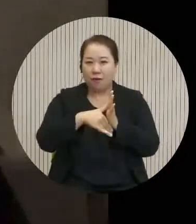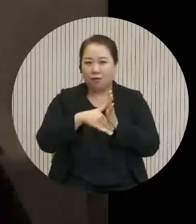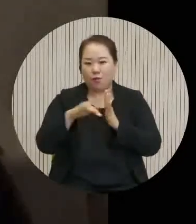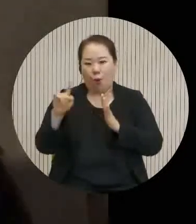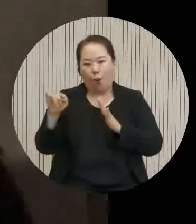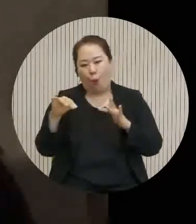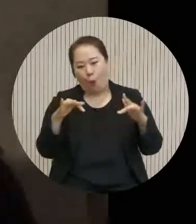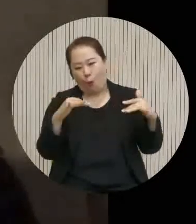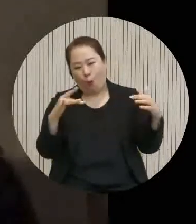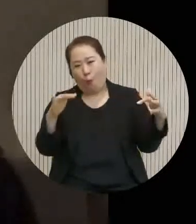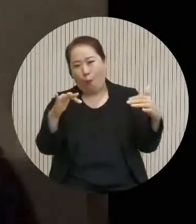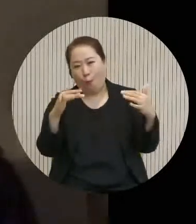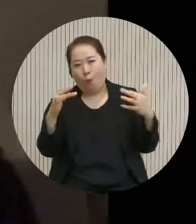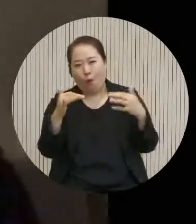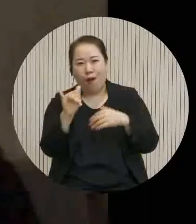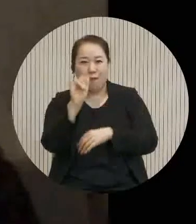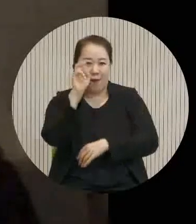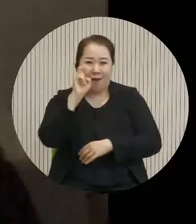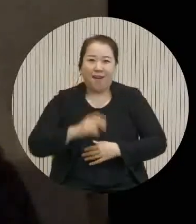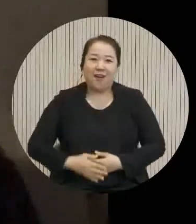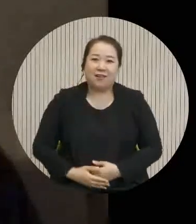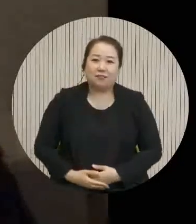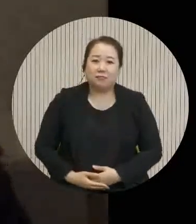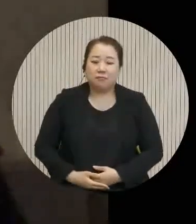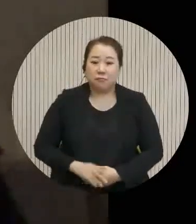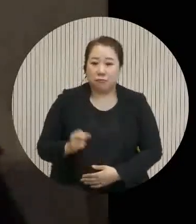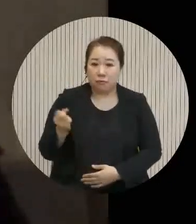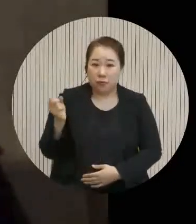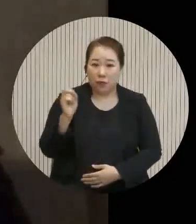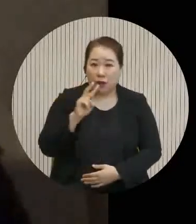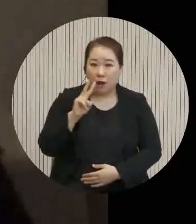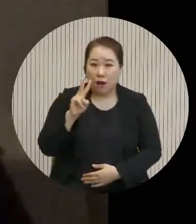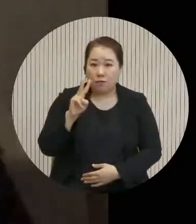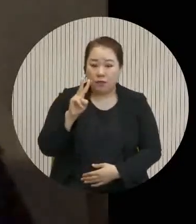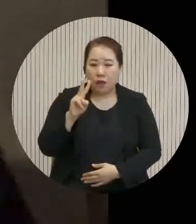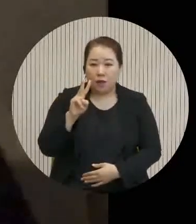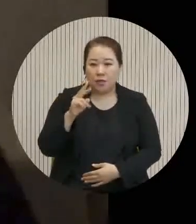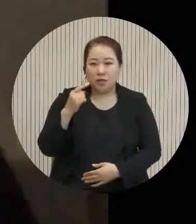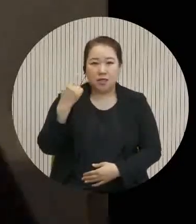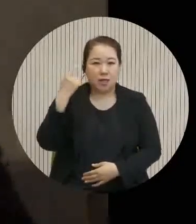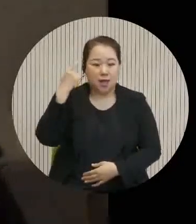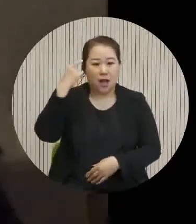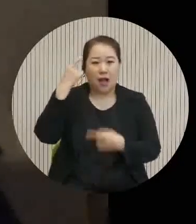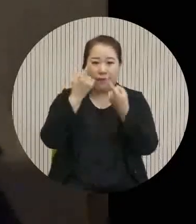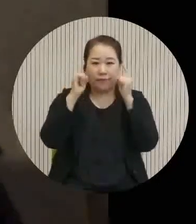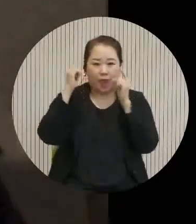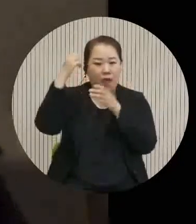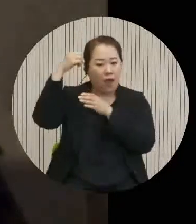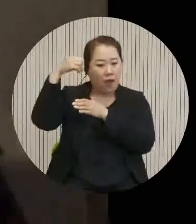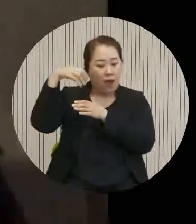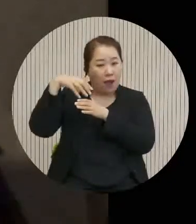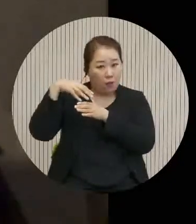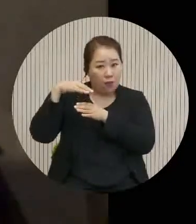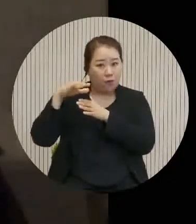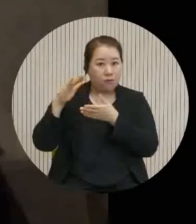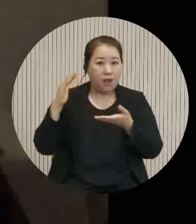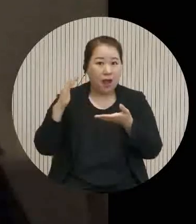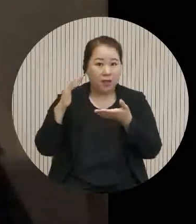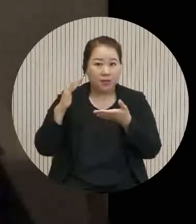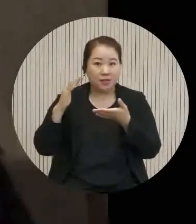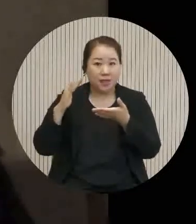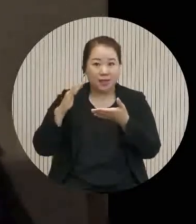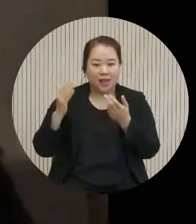happens. 2 graduate students find a little island where there are 4,000 people, that's